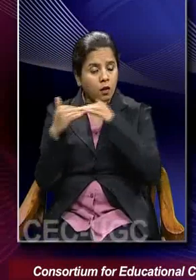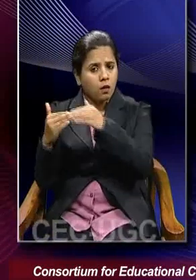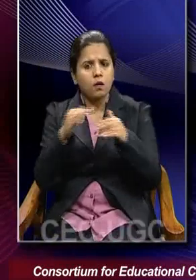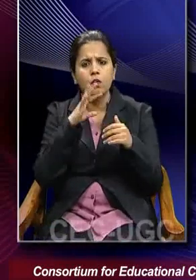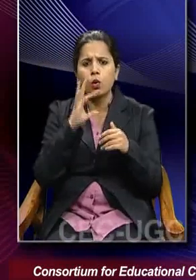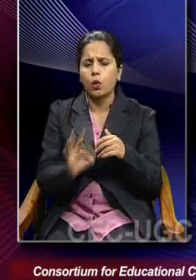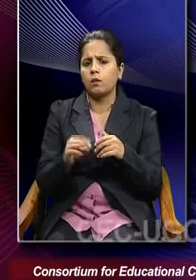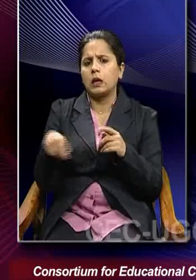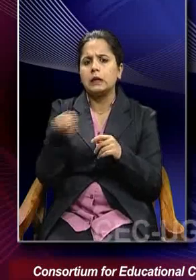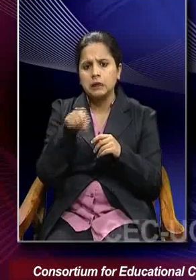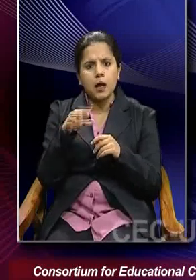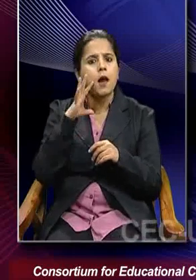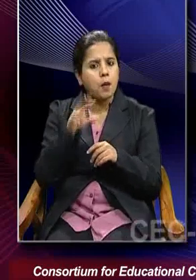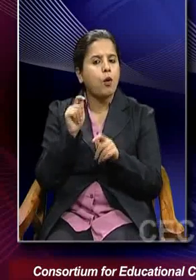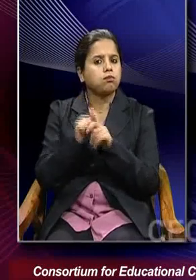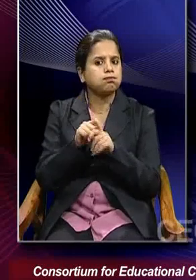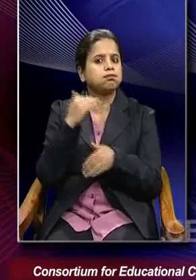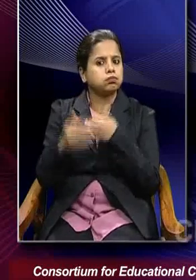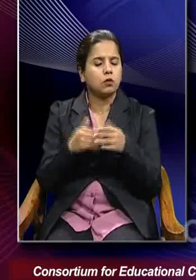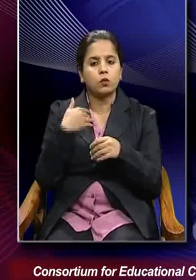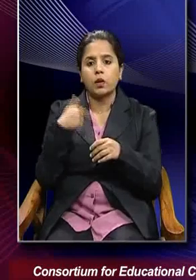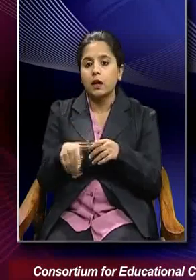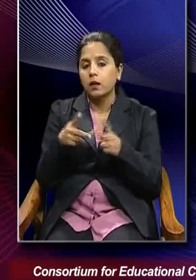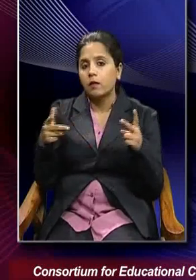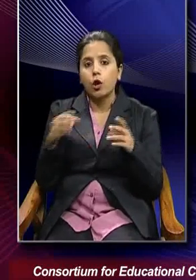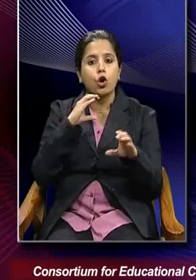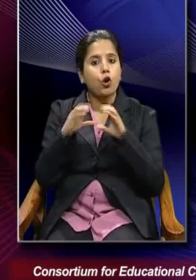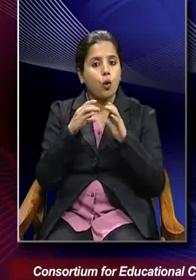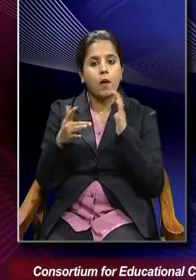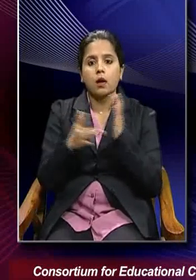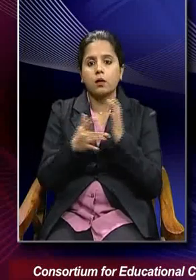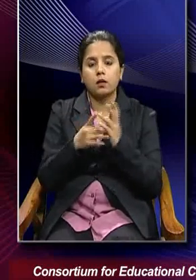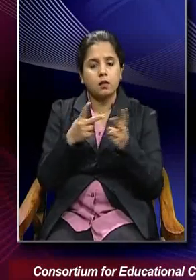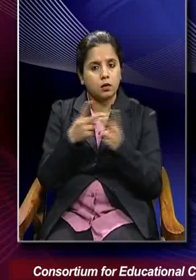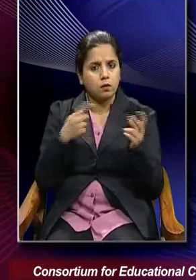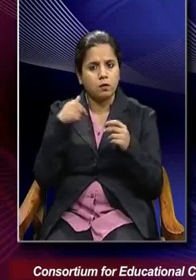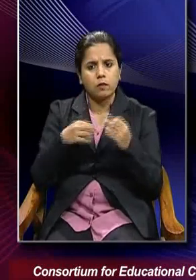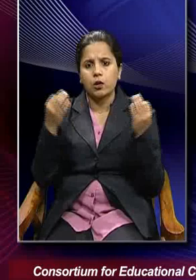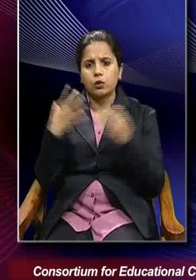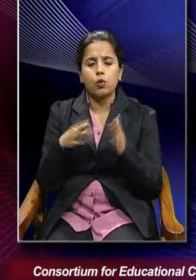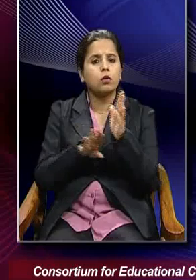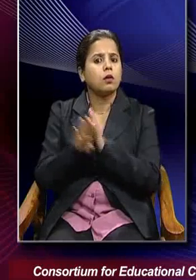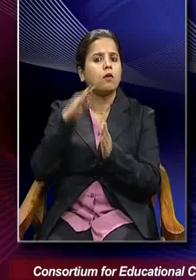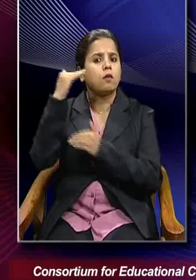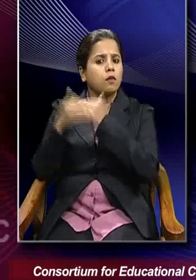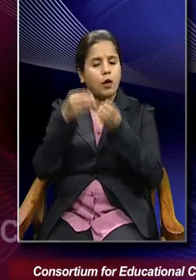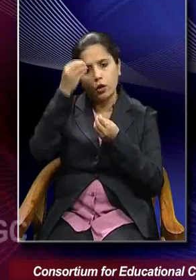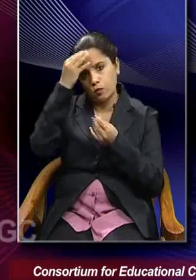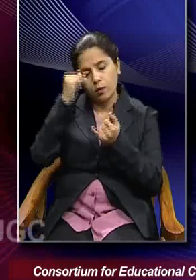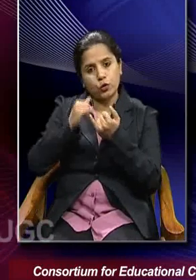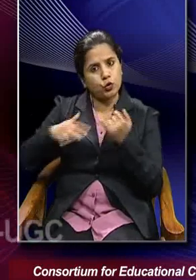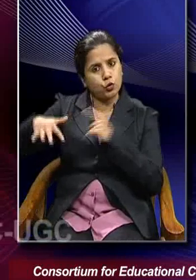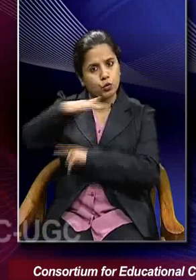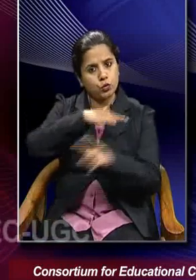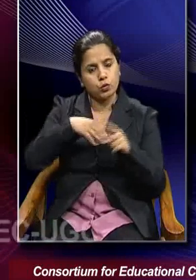an important aspect when we look at the telecommunications revolution, when we look at new developments in information society.